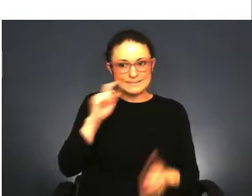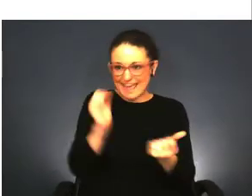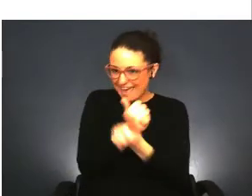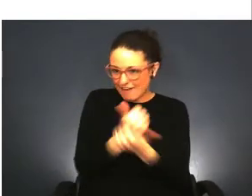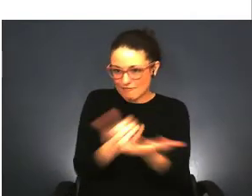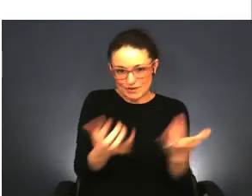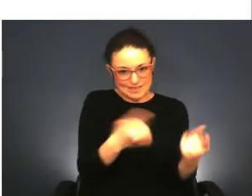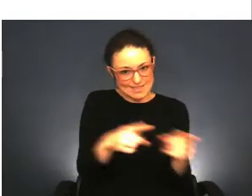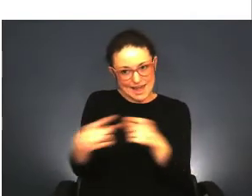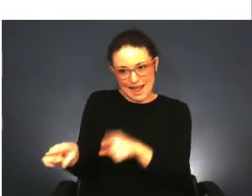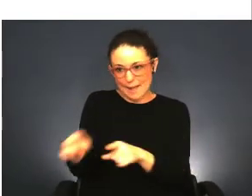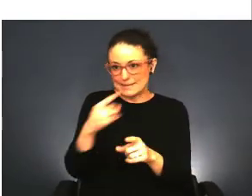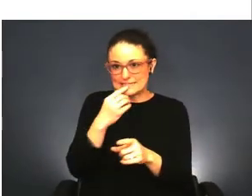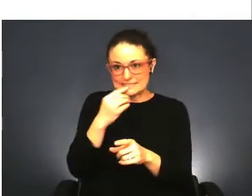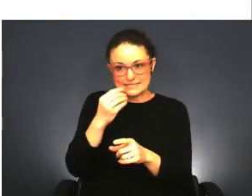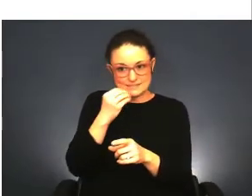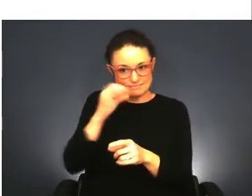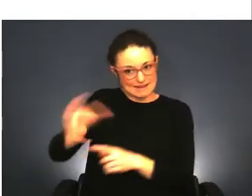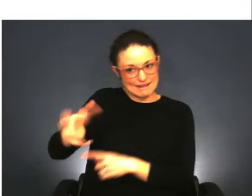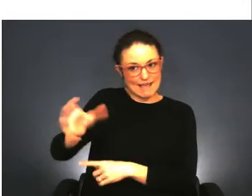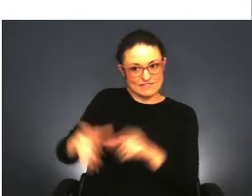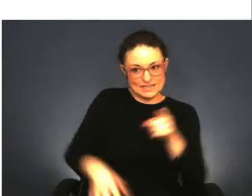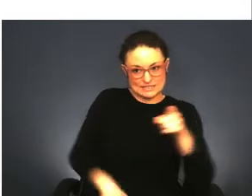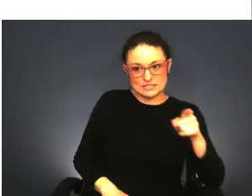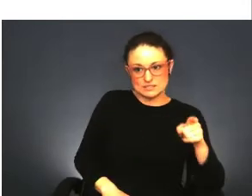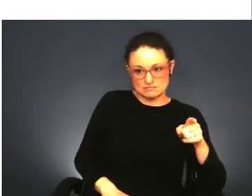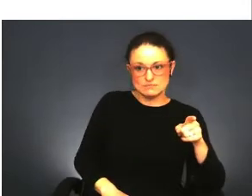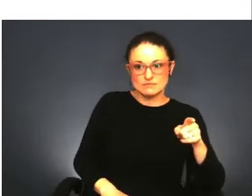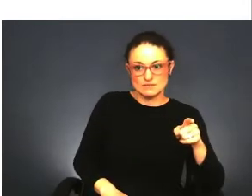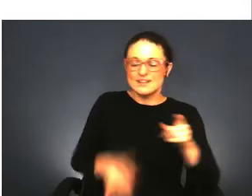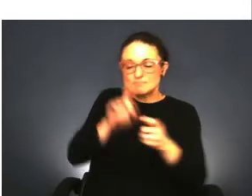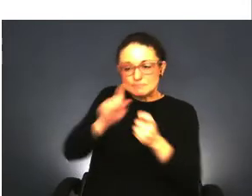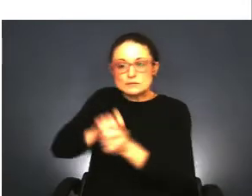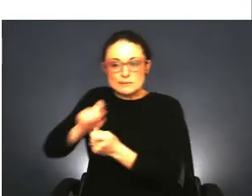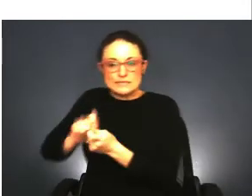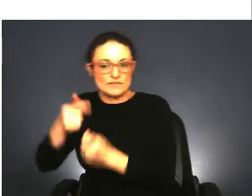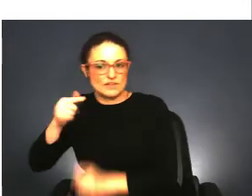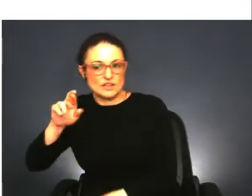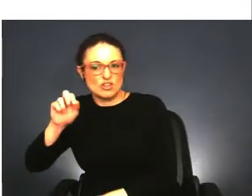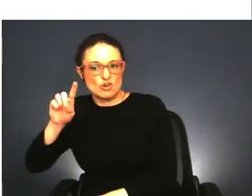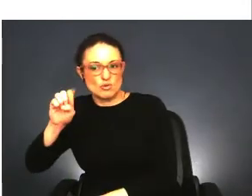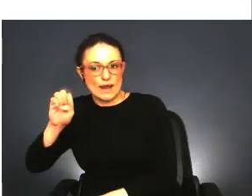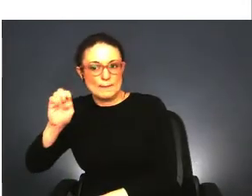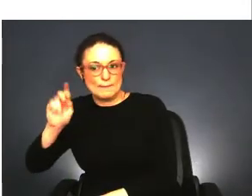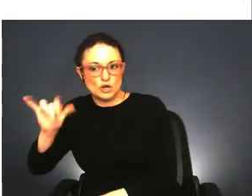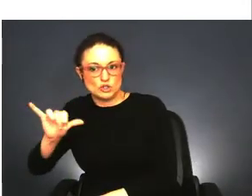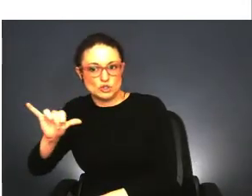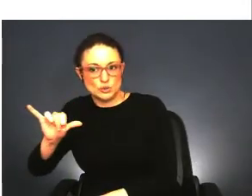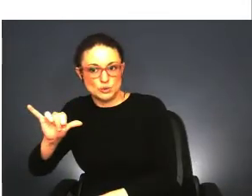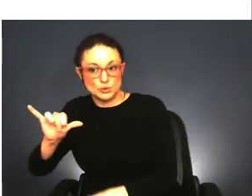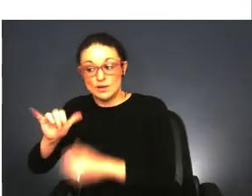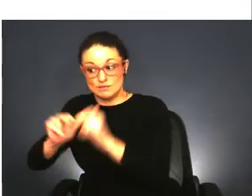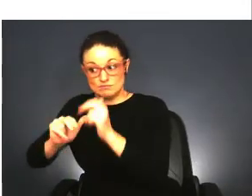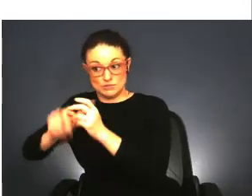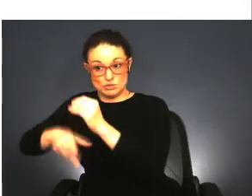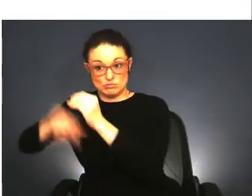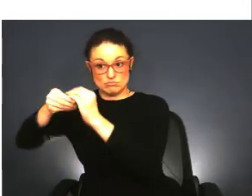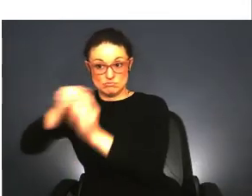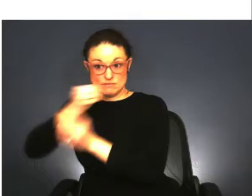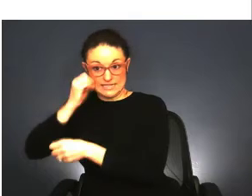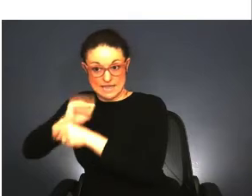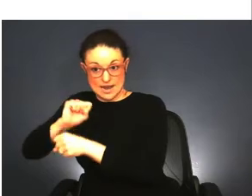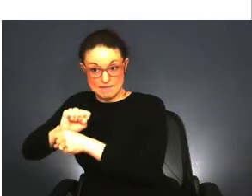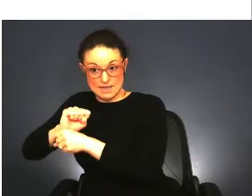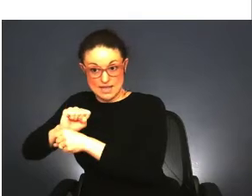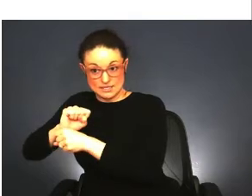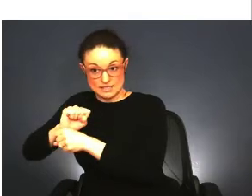Canvas. Specifically now, the gradebook. We're going to talk about how building an assignment is essentially building your gradebook.